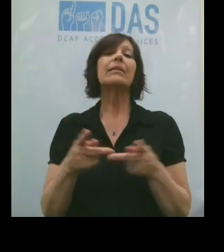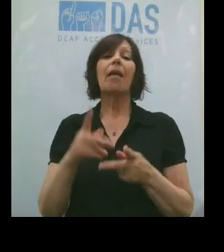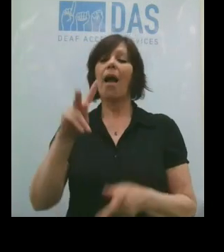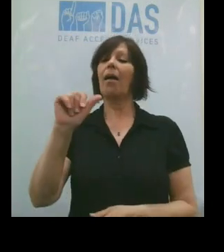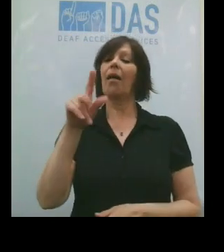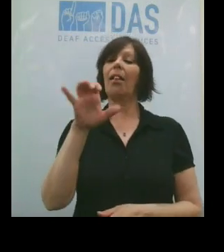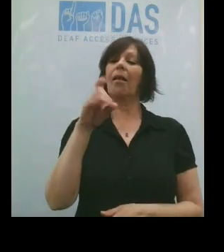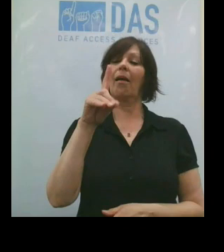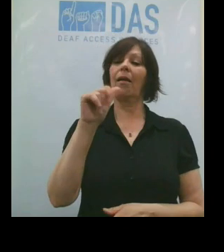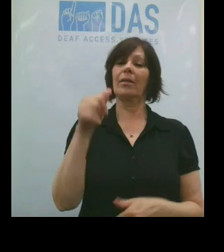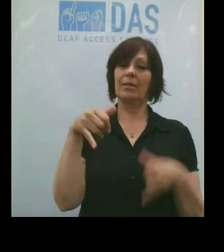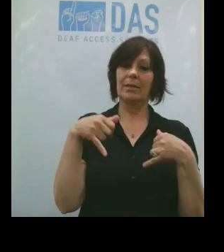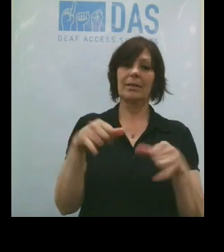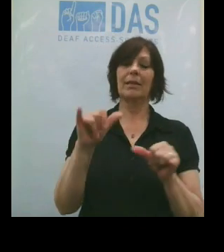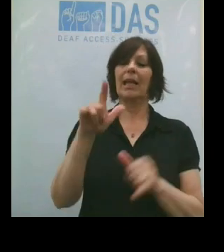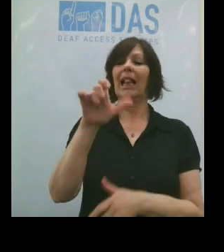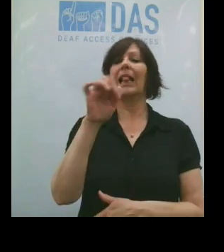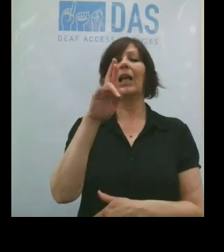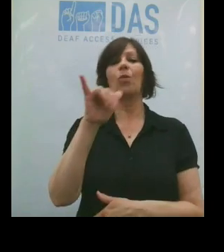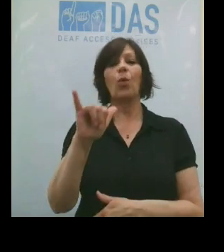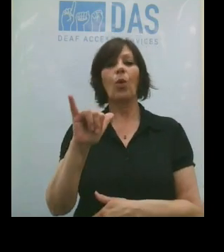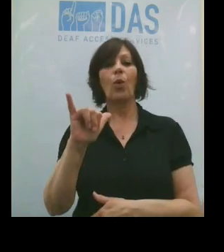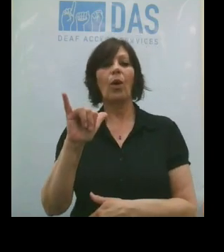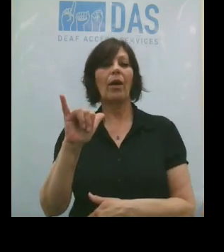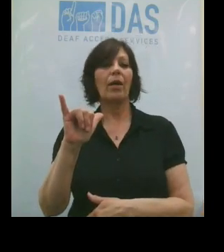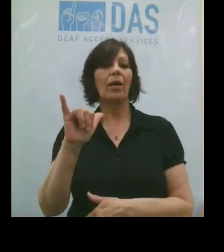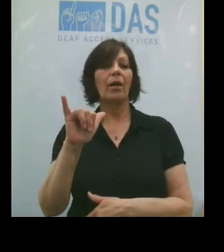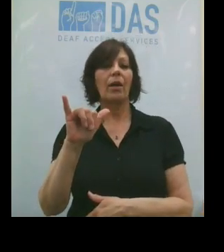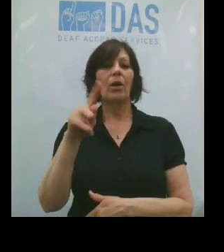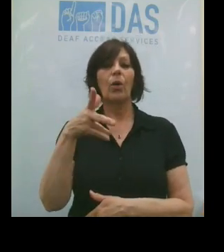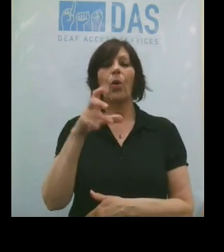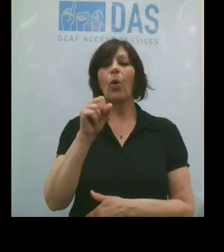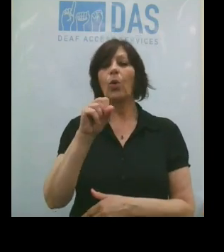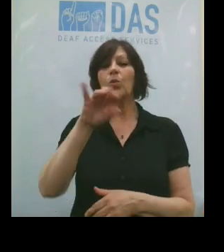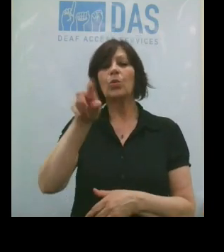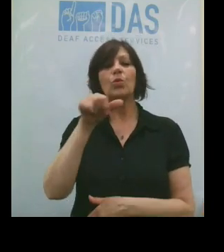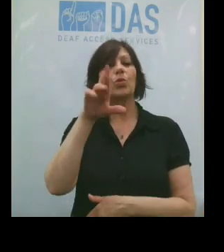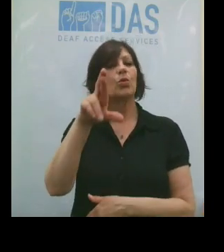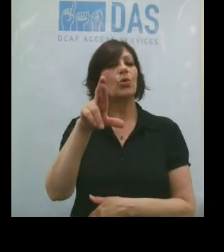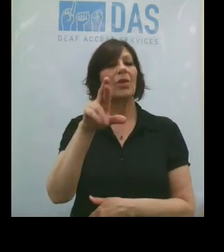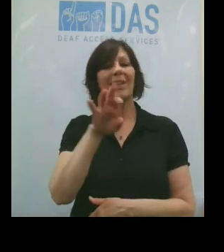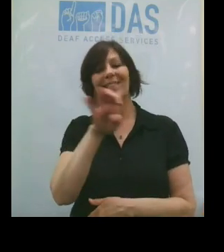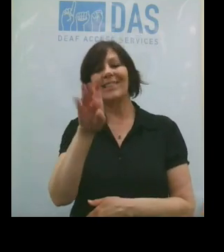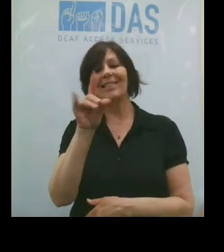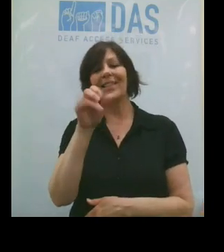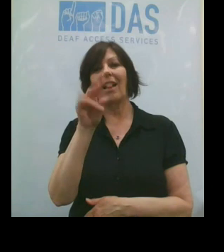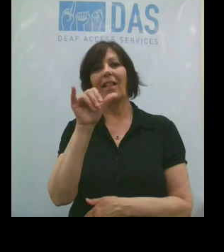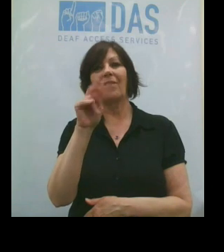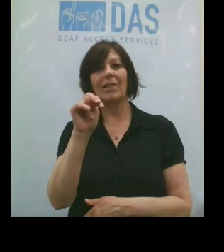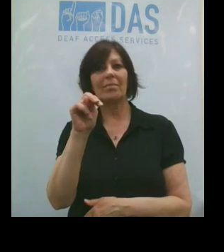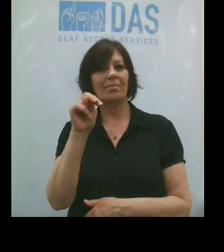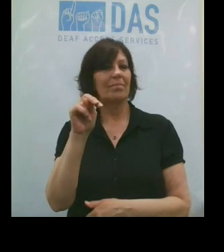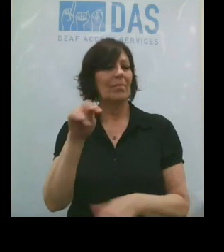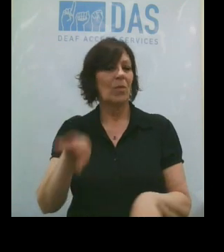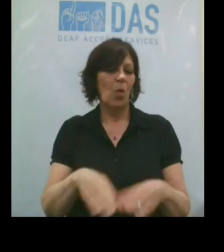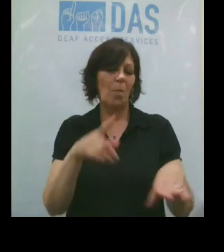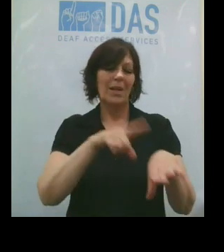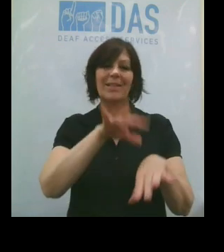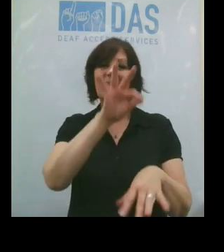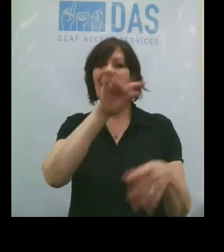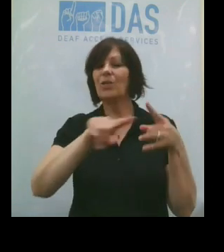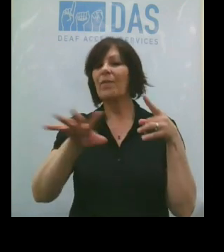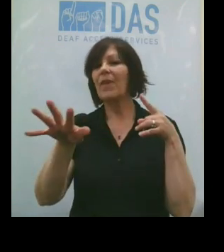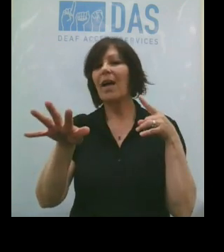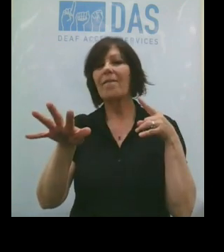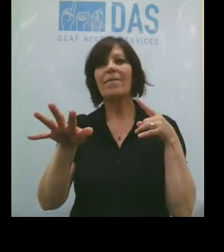site continues, the Leroy Coles Junior Testing Site at East Sullivan near Bailey, open 9 a.m. to 5 p.m.